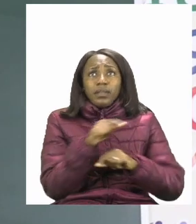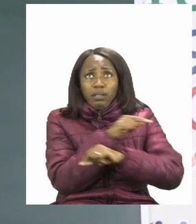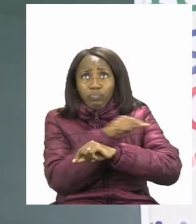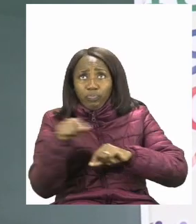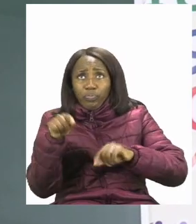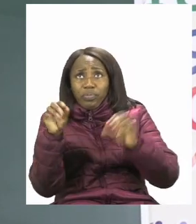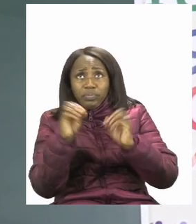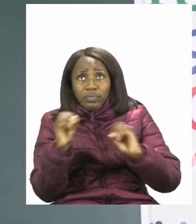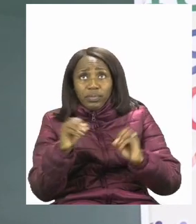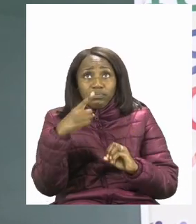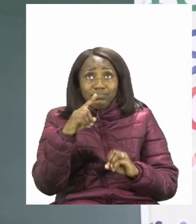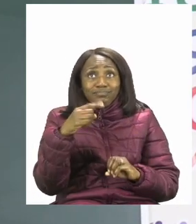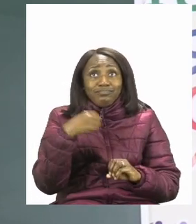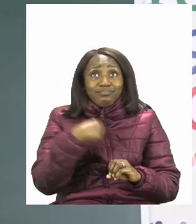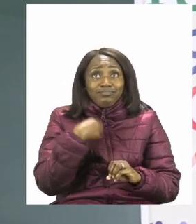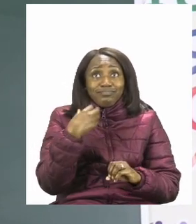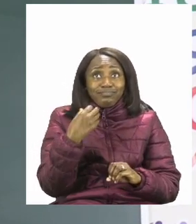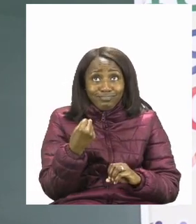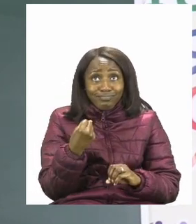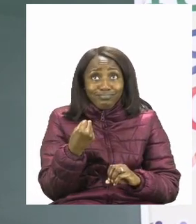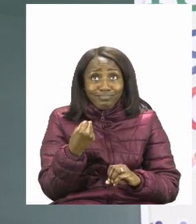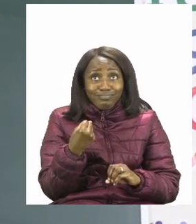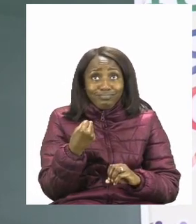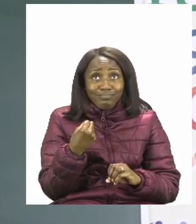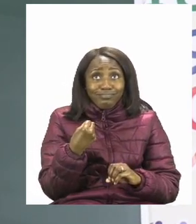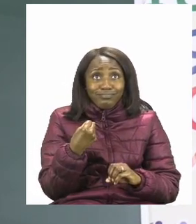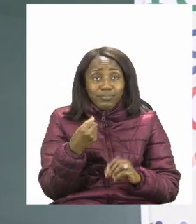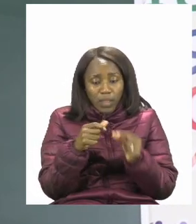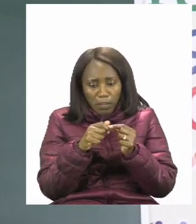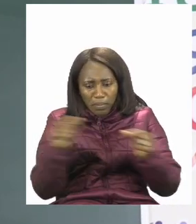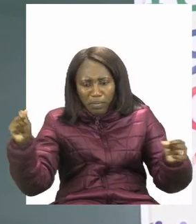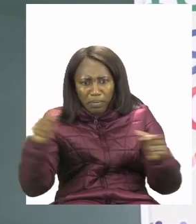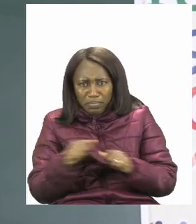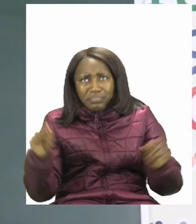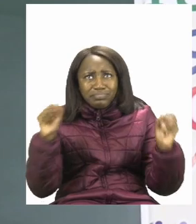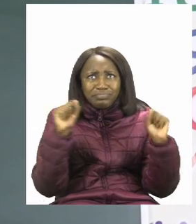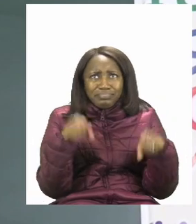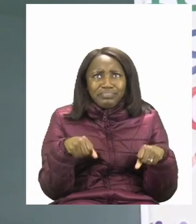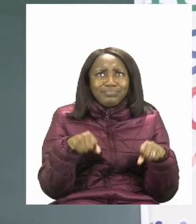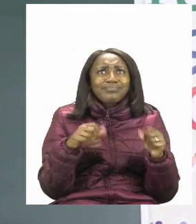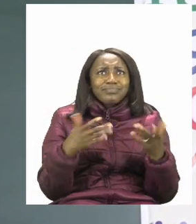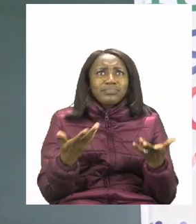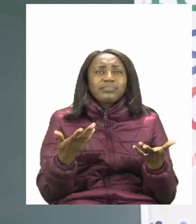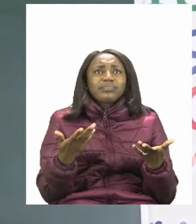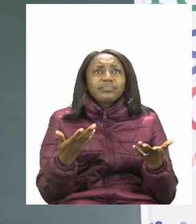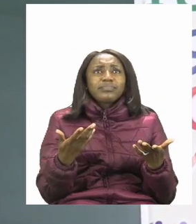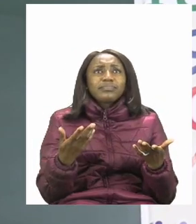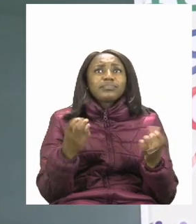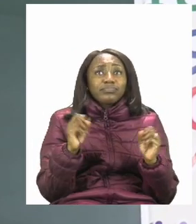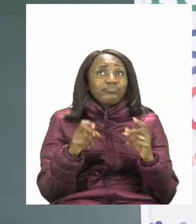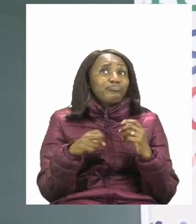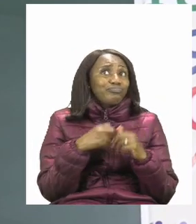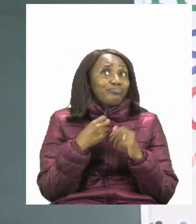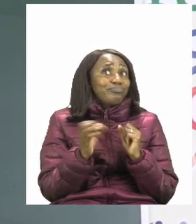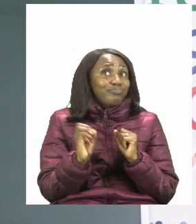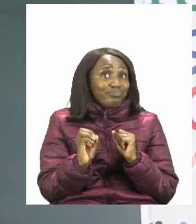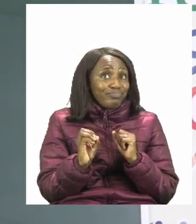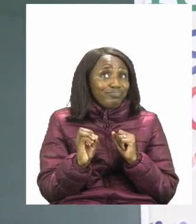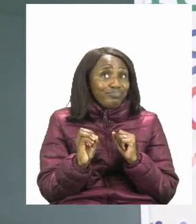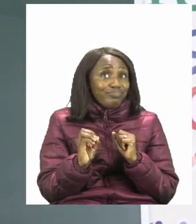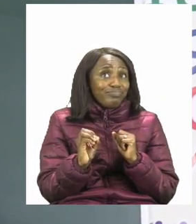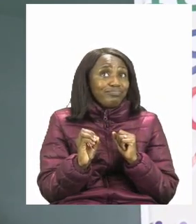been given a task to still measure. Well, what I can do